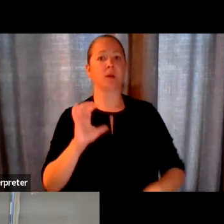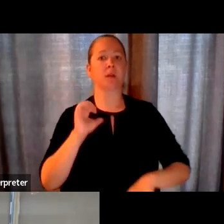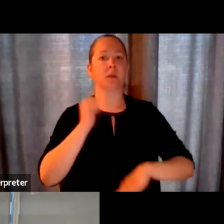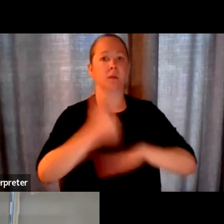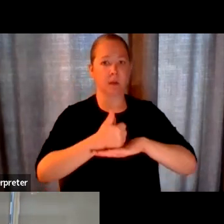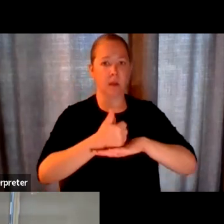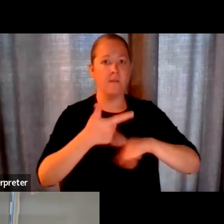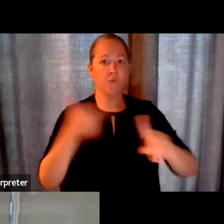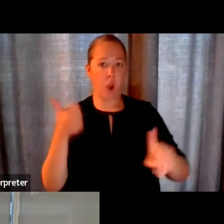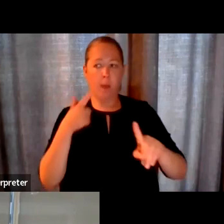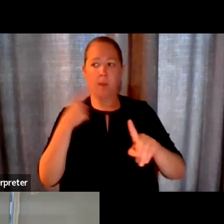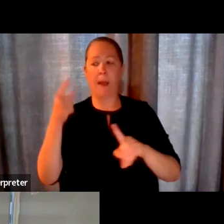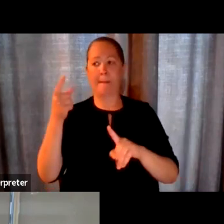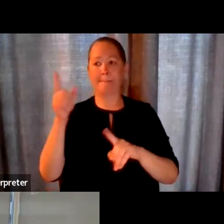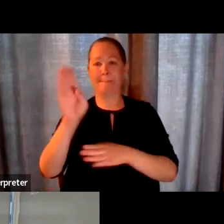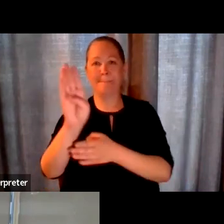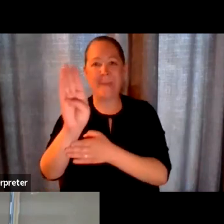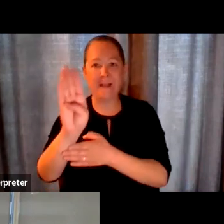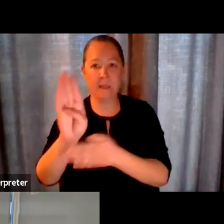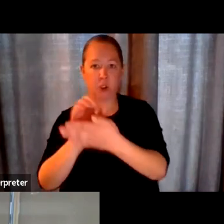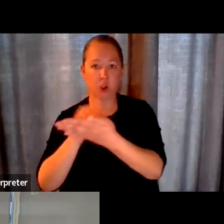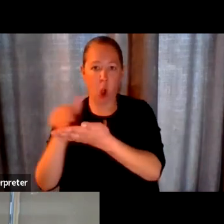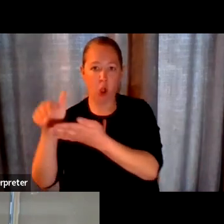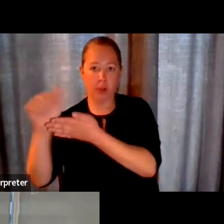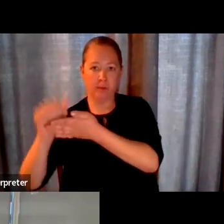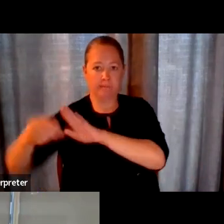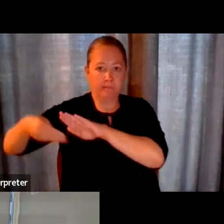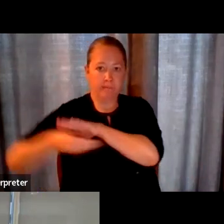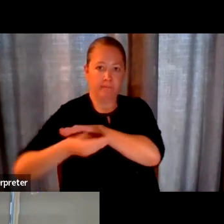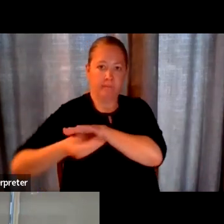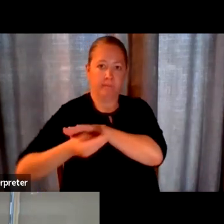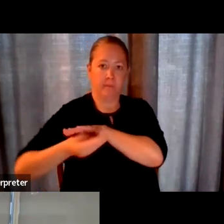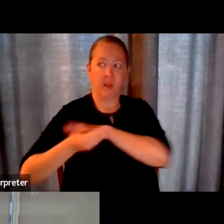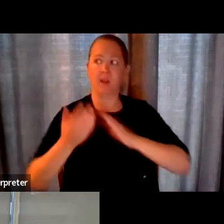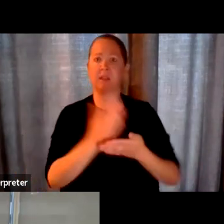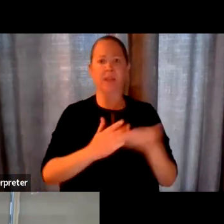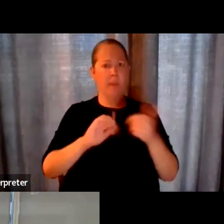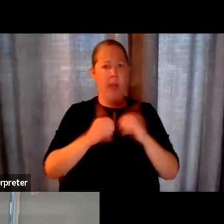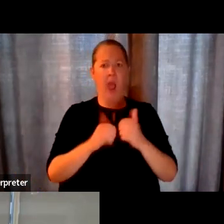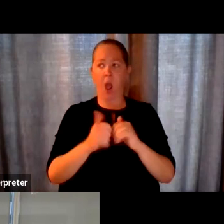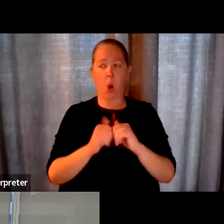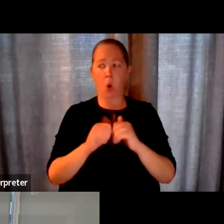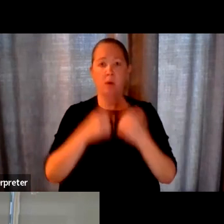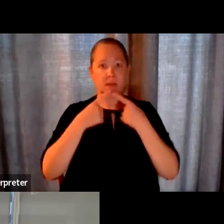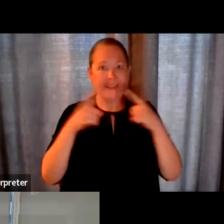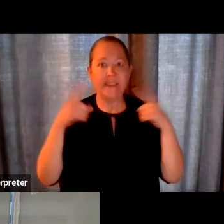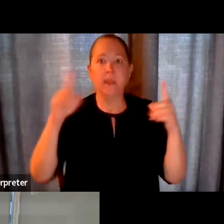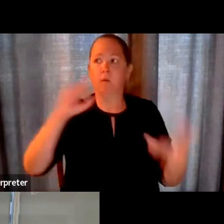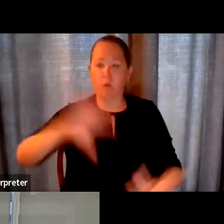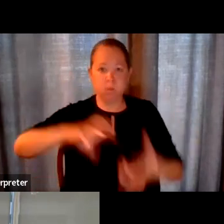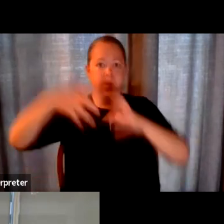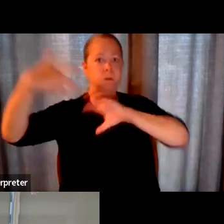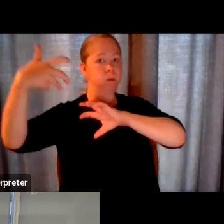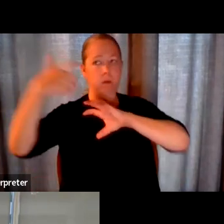billion shadow network that somehow succeeded in spinning what the lower